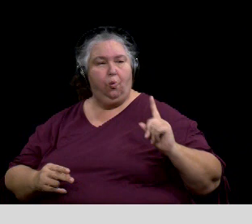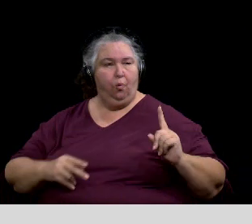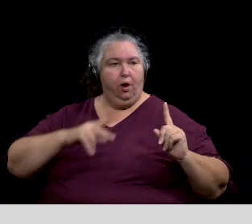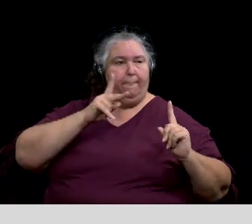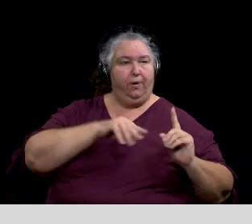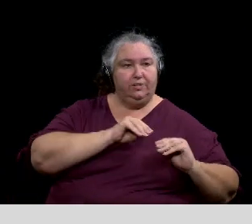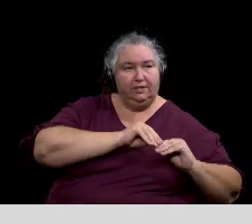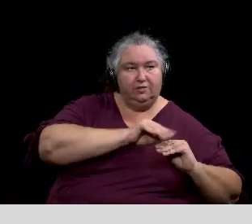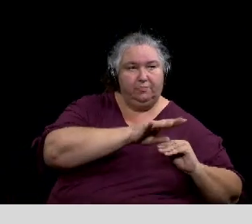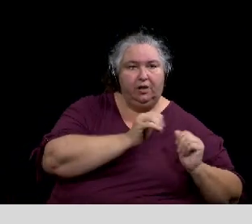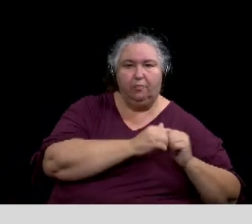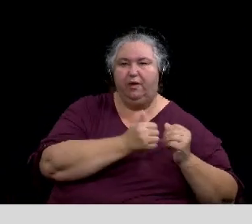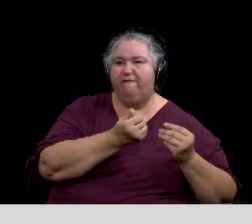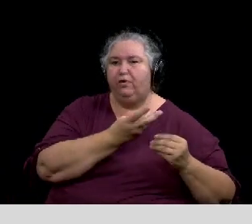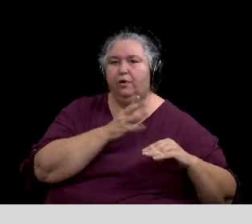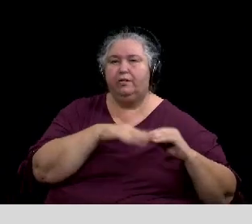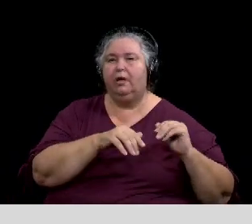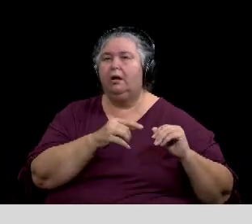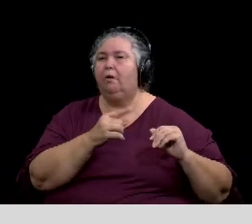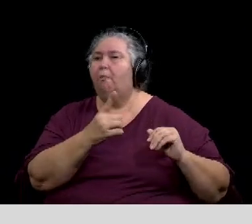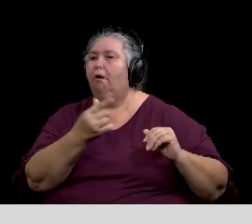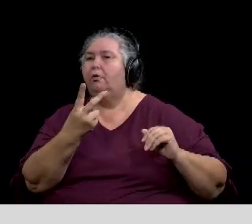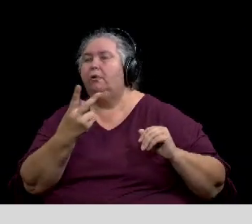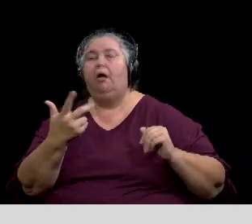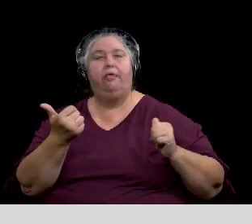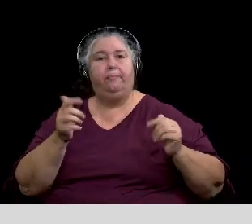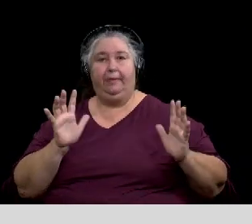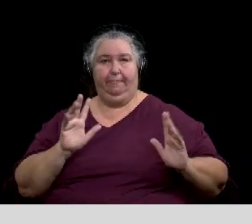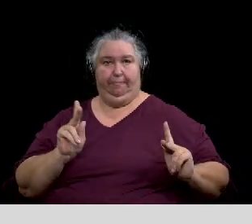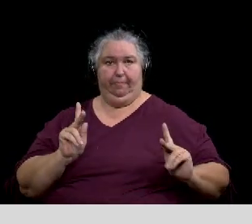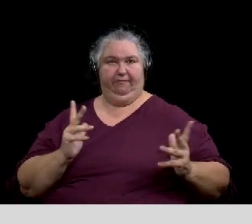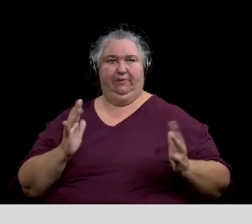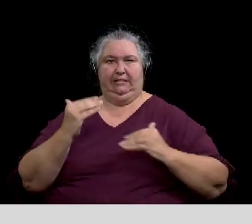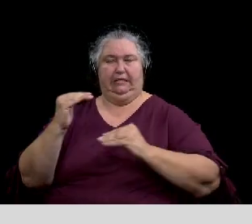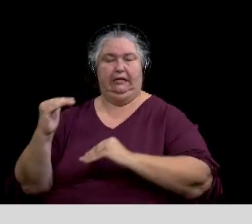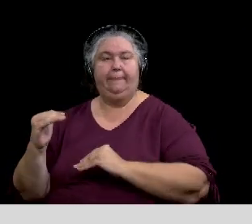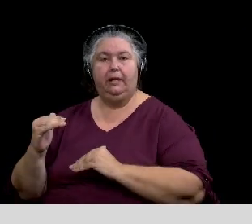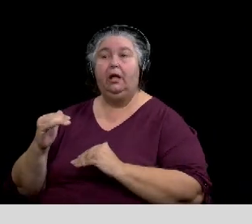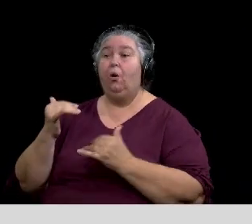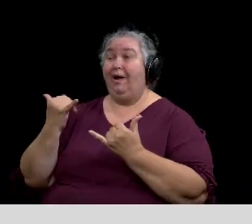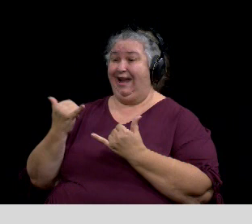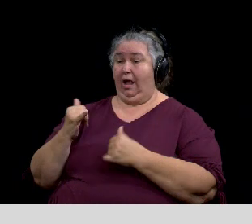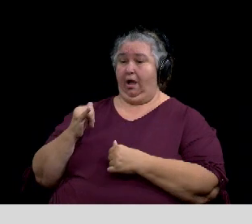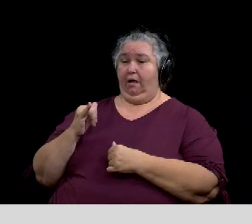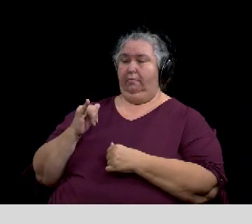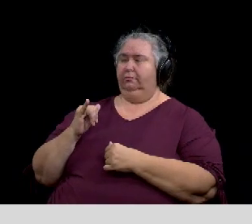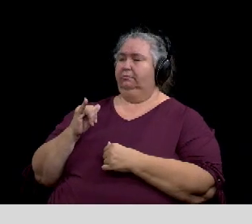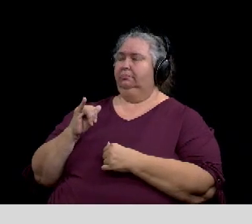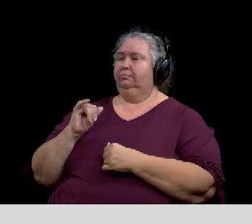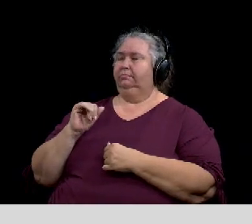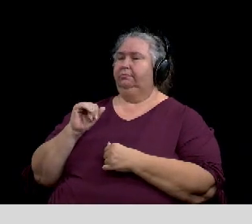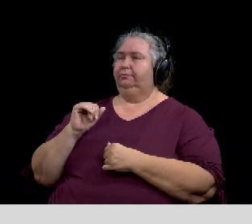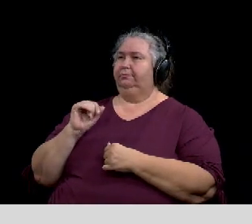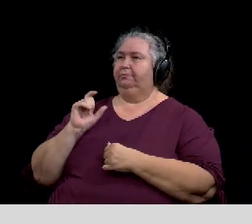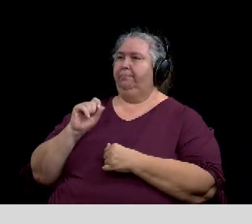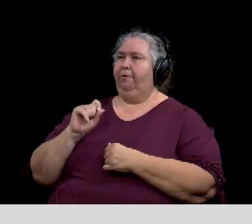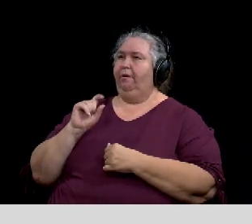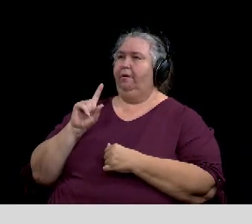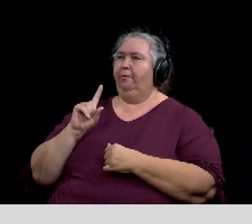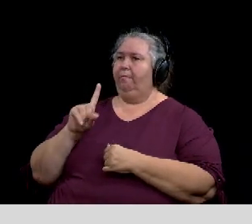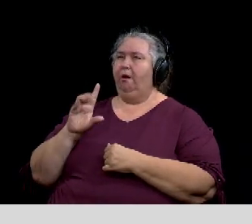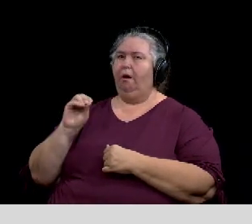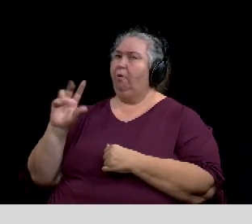than one other individual. Right now we're 1.03, so we still have some area for